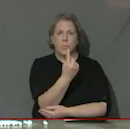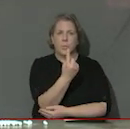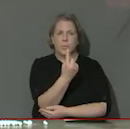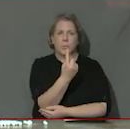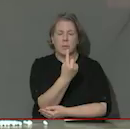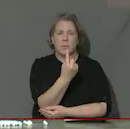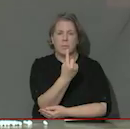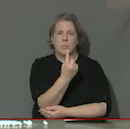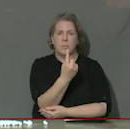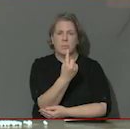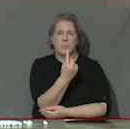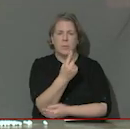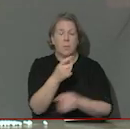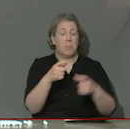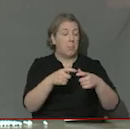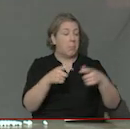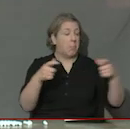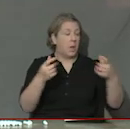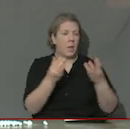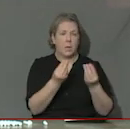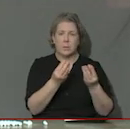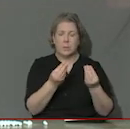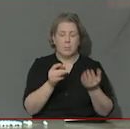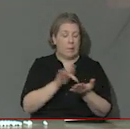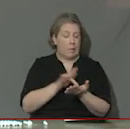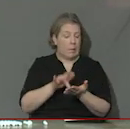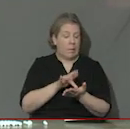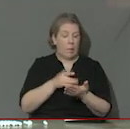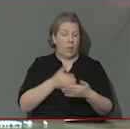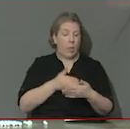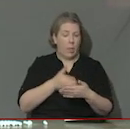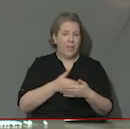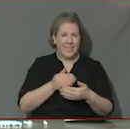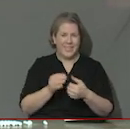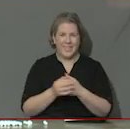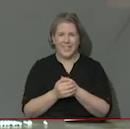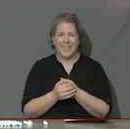They gave such big figures, my calculator struggled to do this.